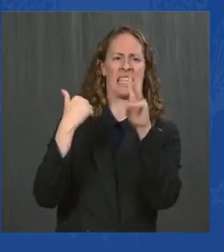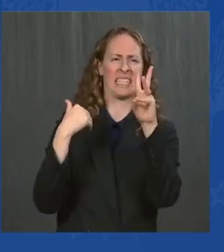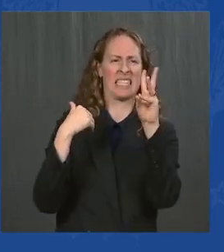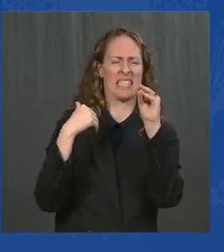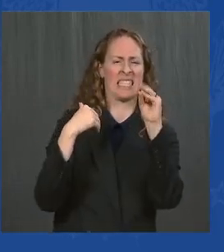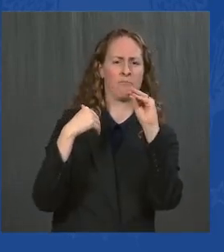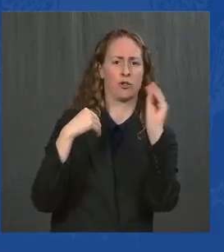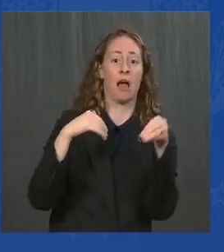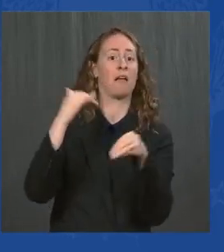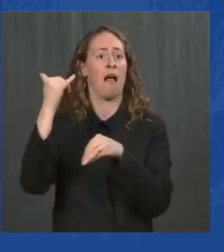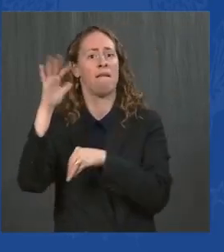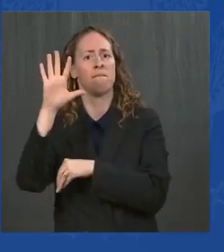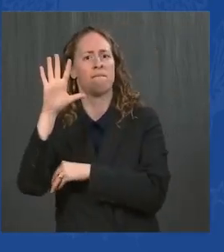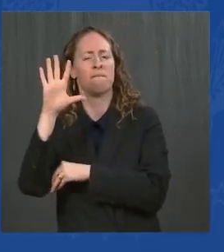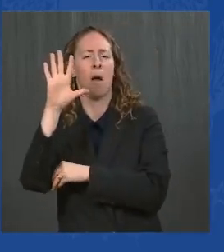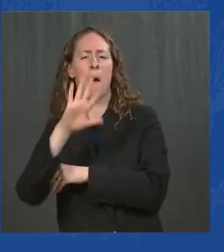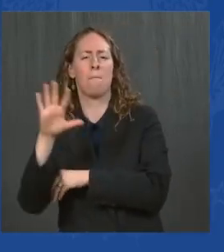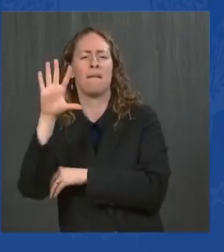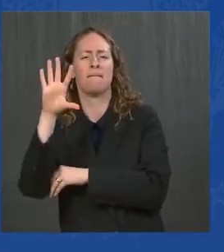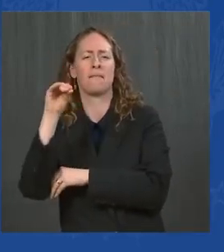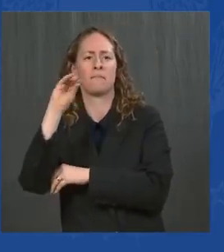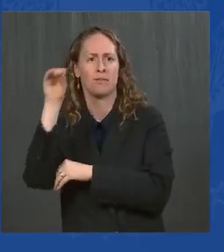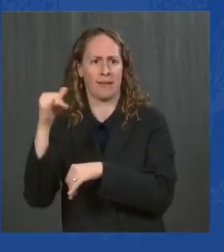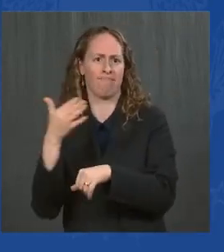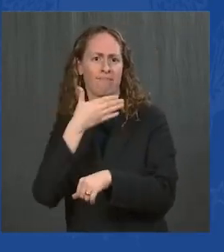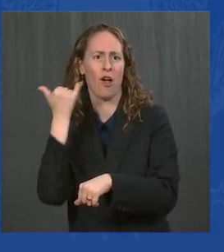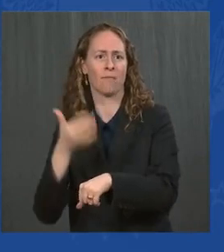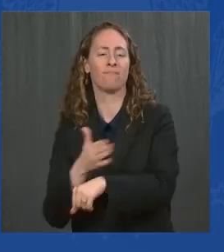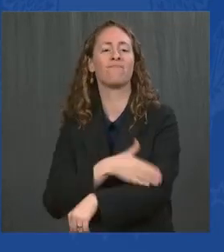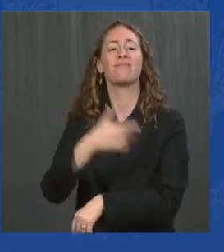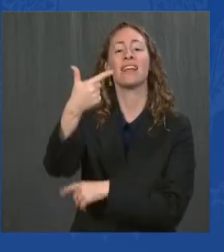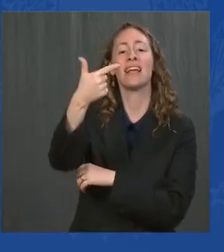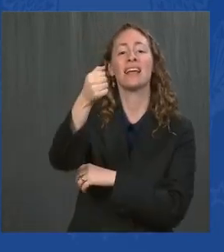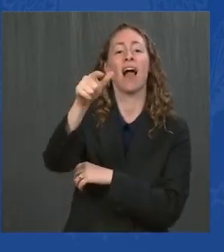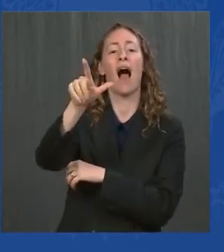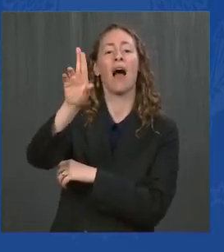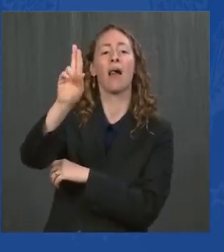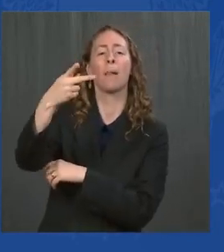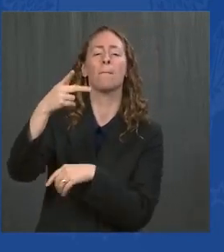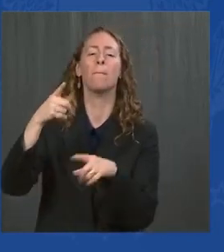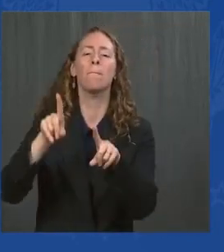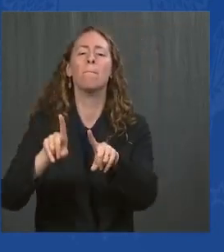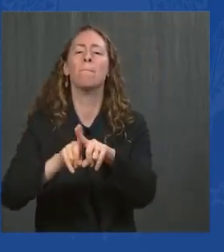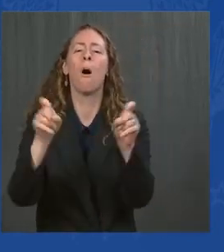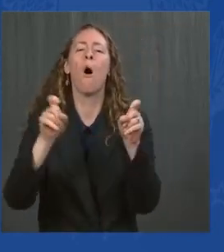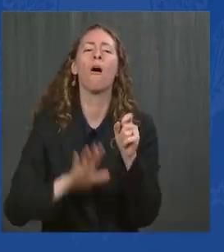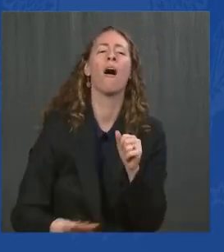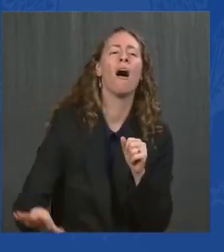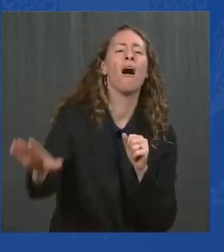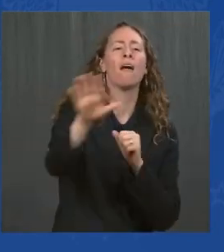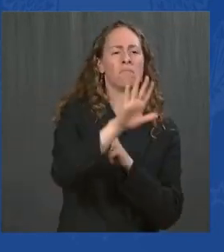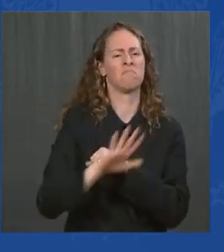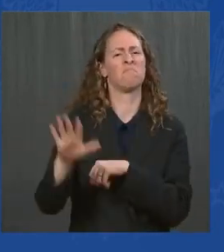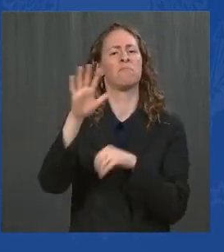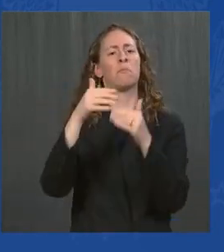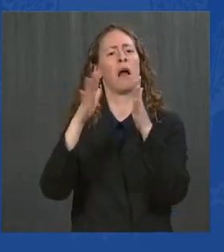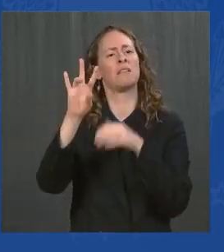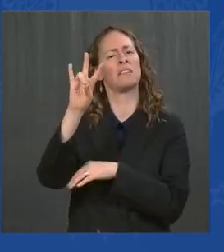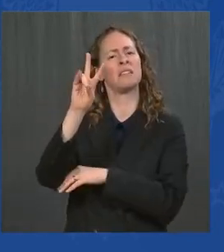Gallup poll found that 72% of Americans think that now is a good time to find a quality